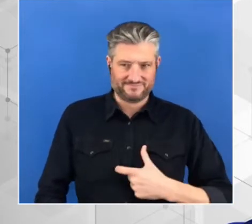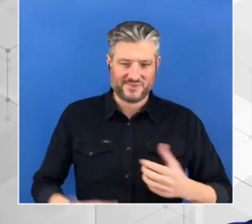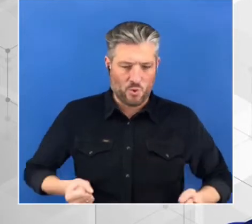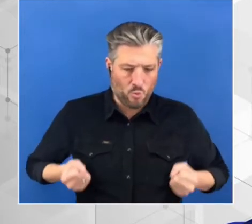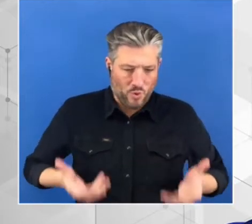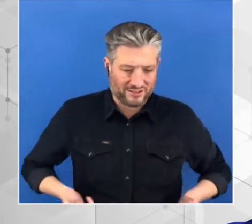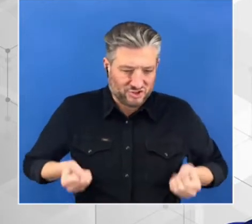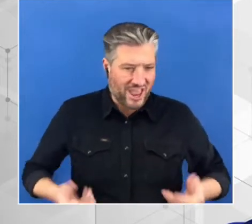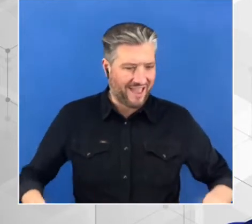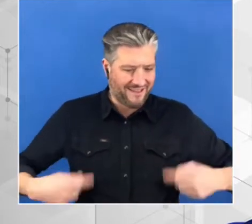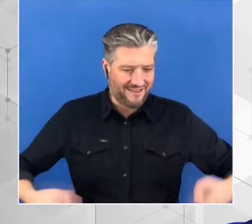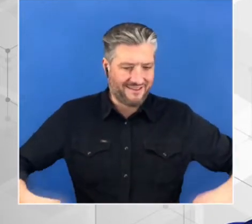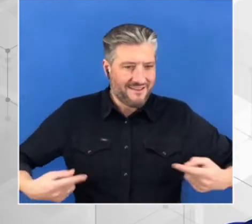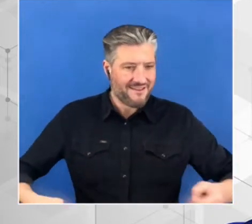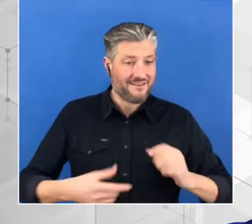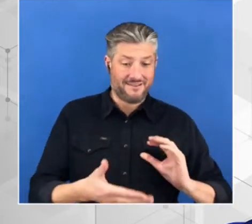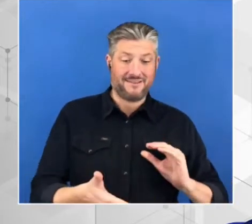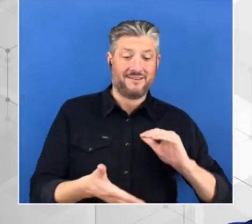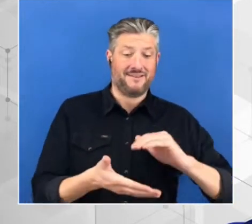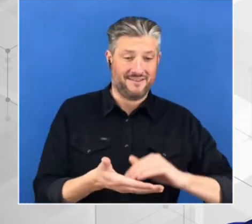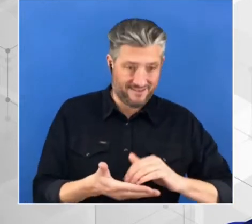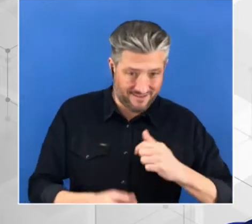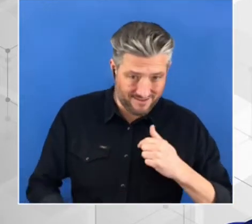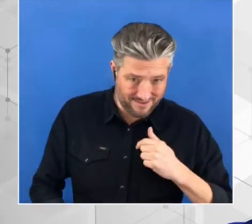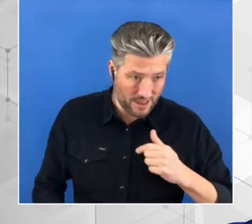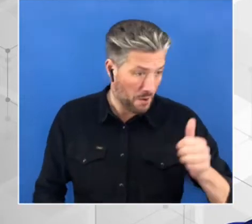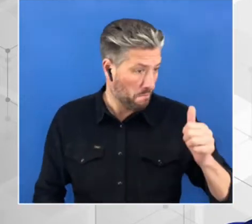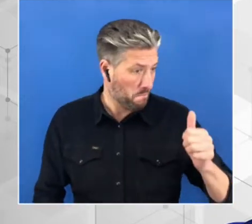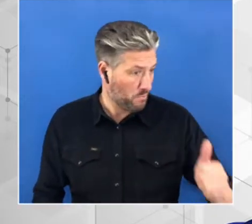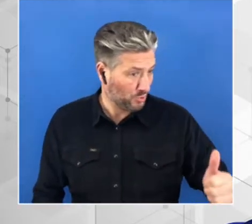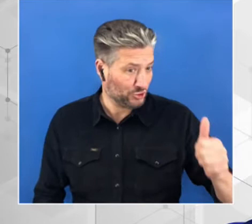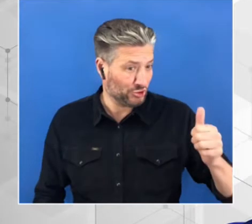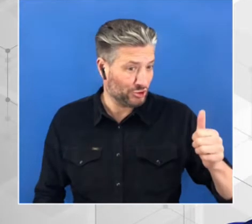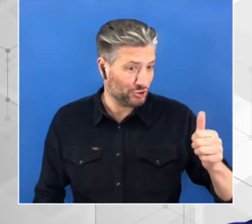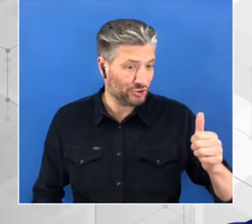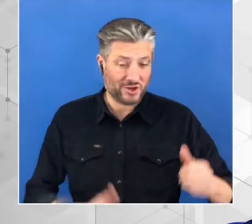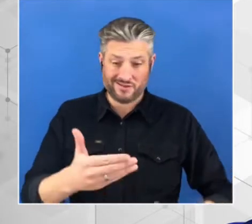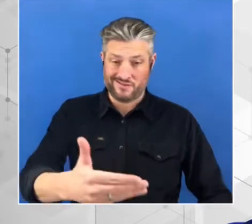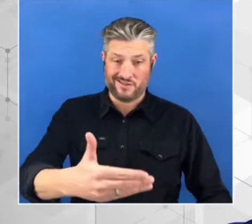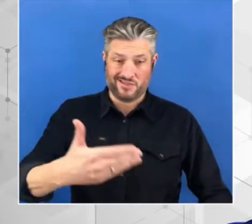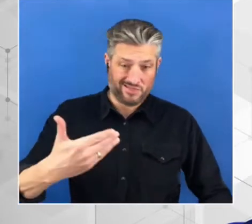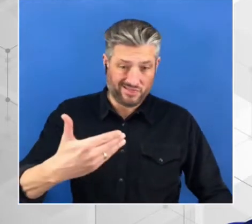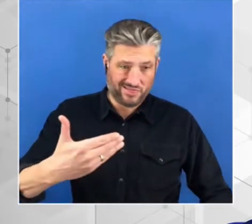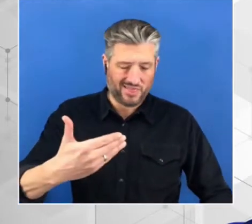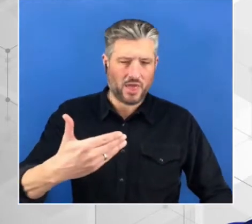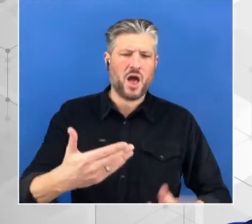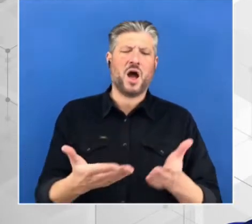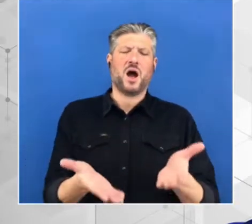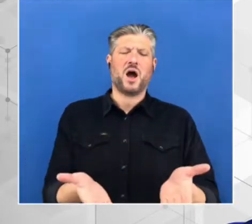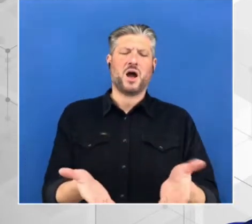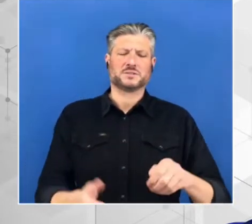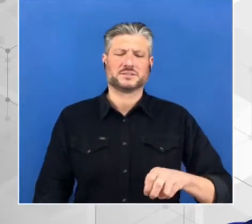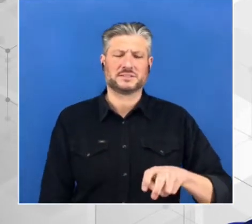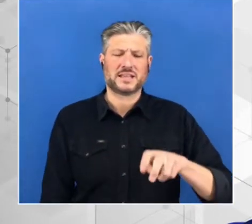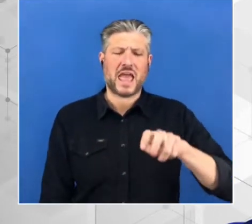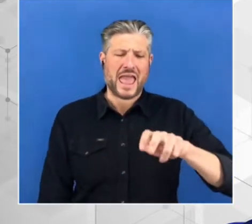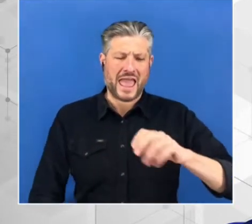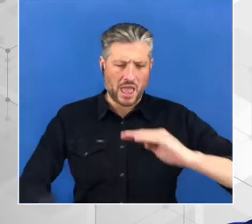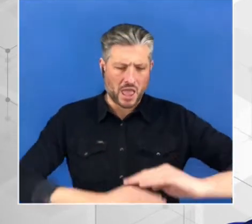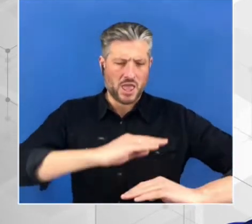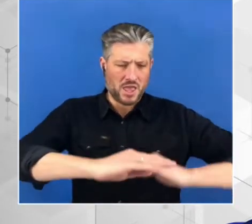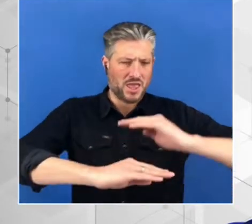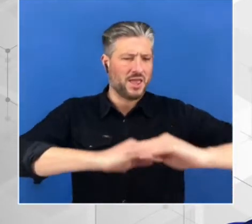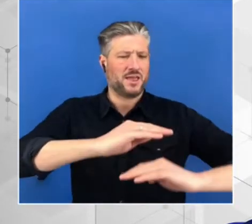yeah, the door opens automatically, but surprise, there are stairs after the door. So again,